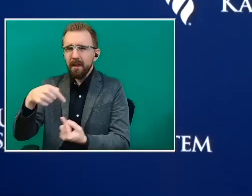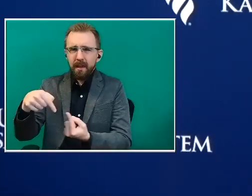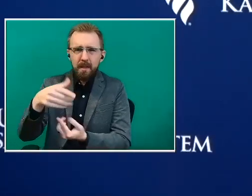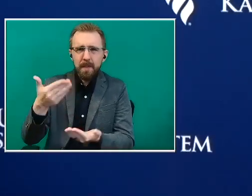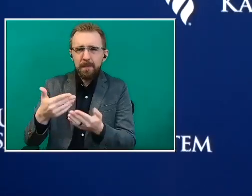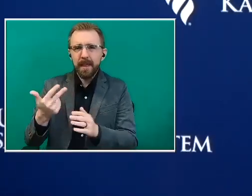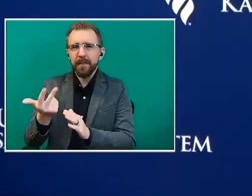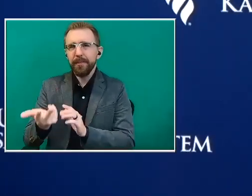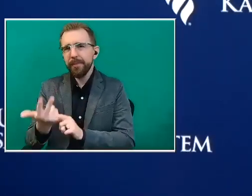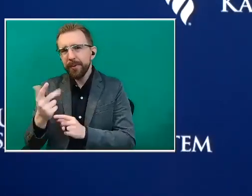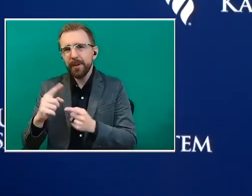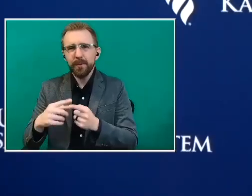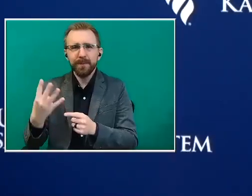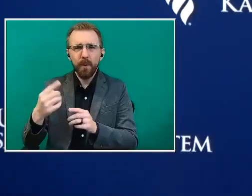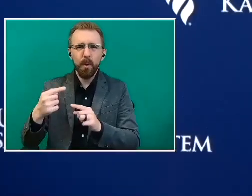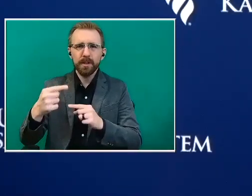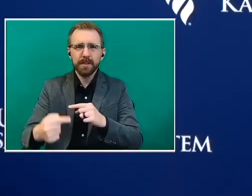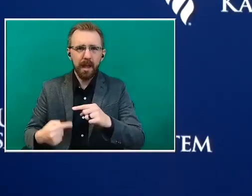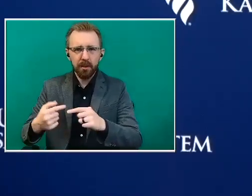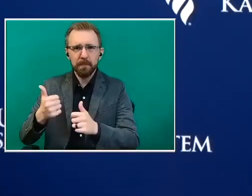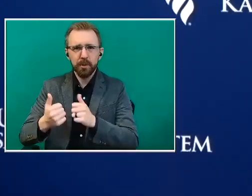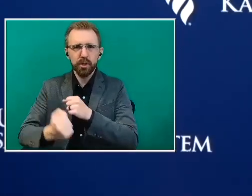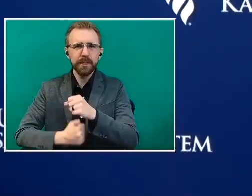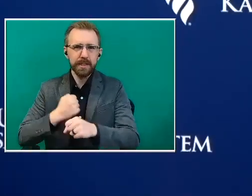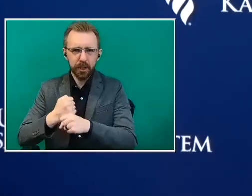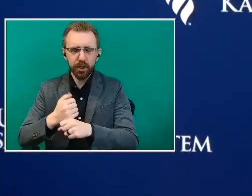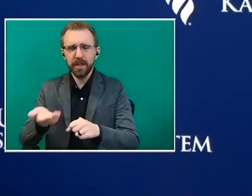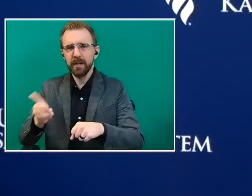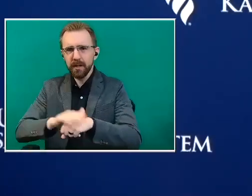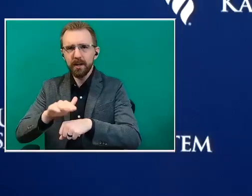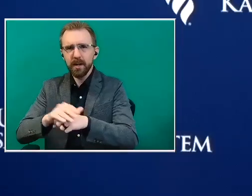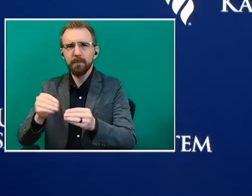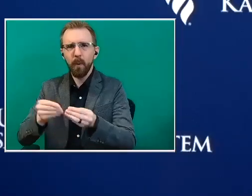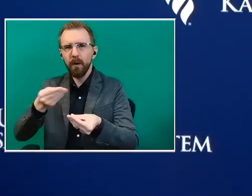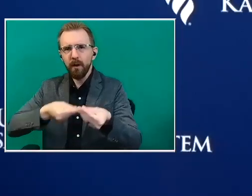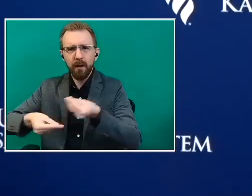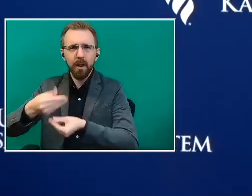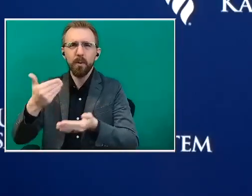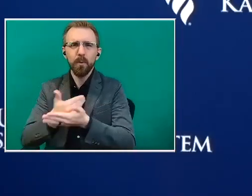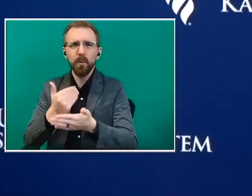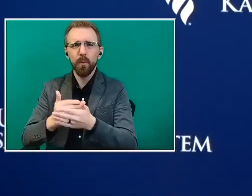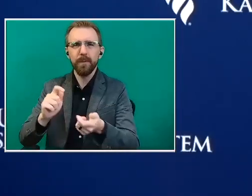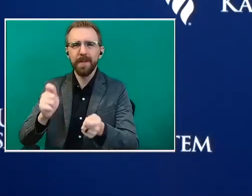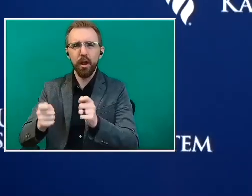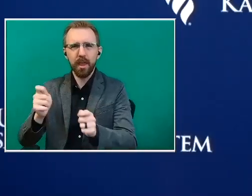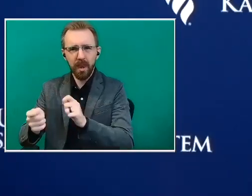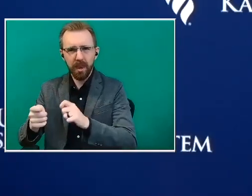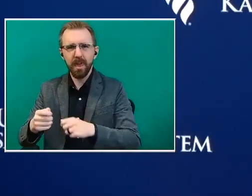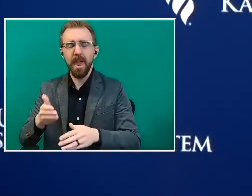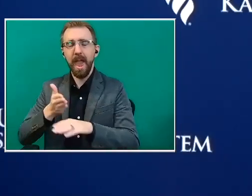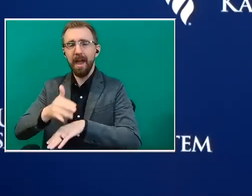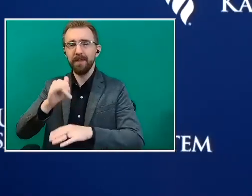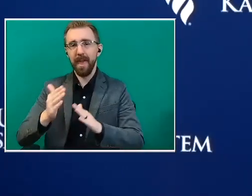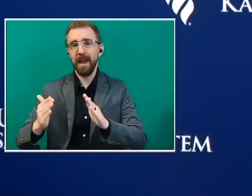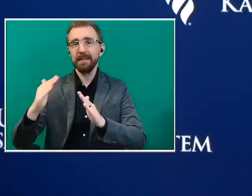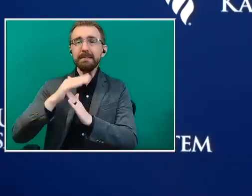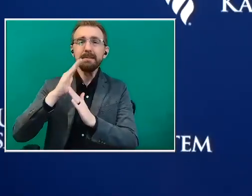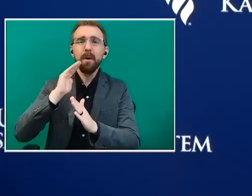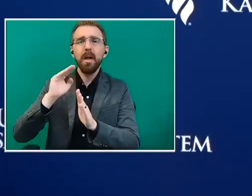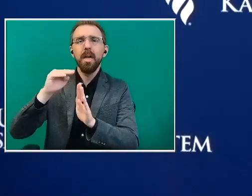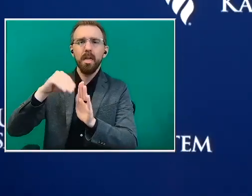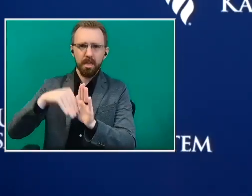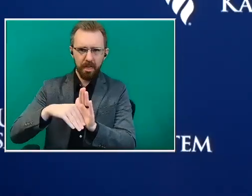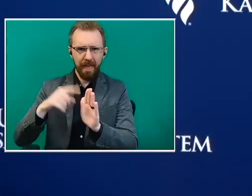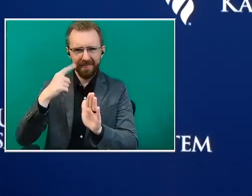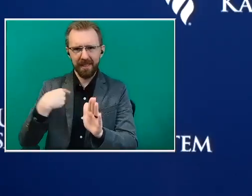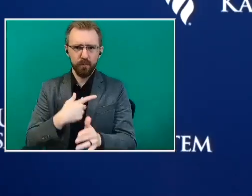year of increasing viral circulation due to a new variant, going down after that peak to a dip where I think we are right now. And in